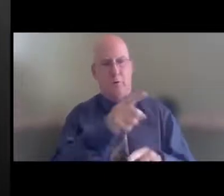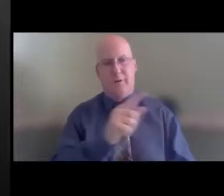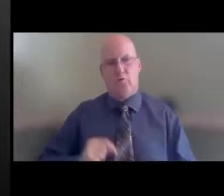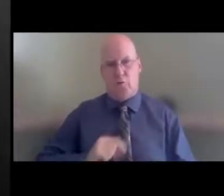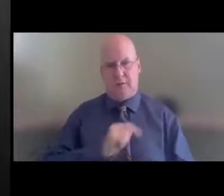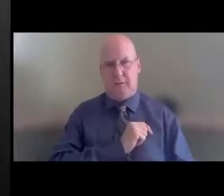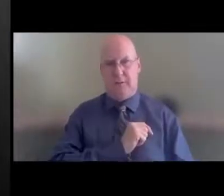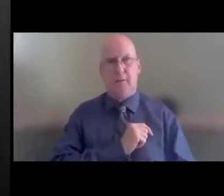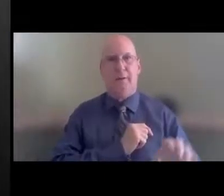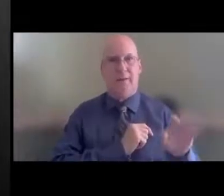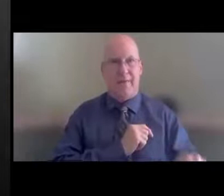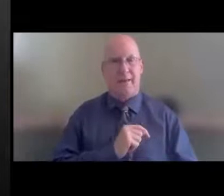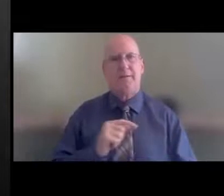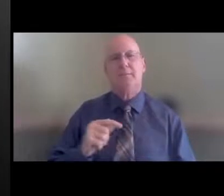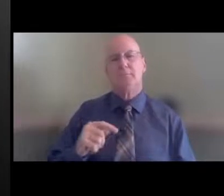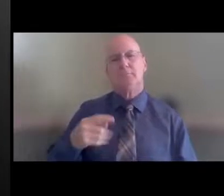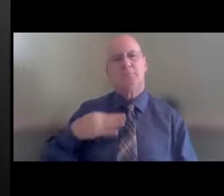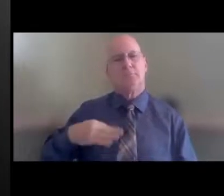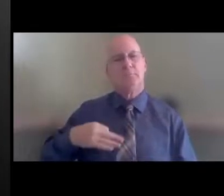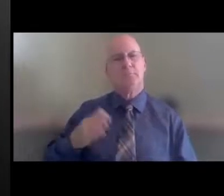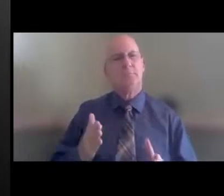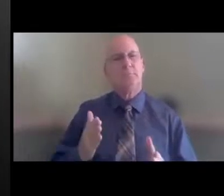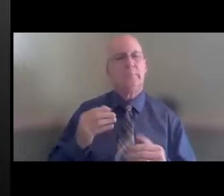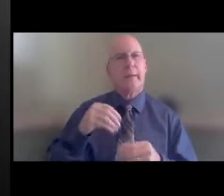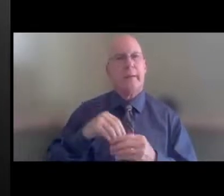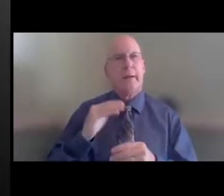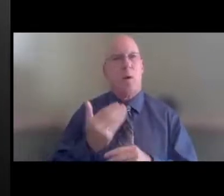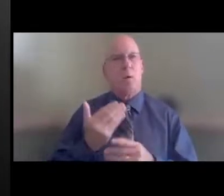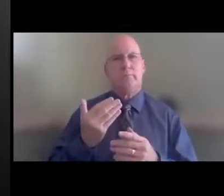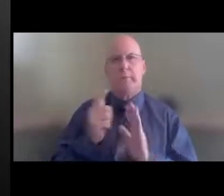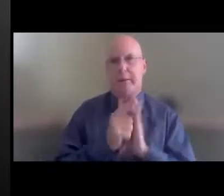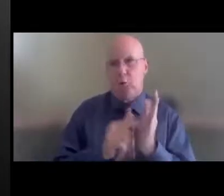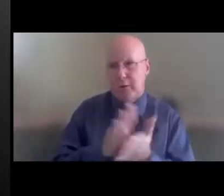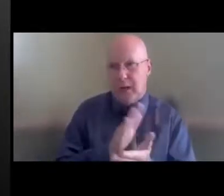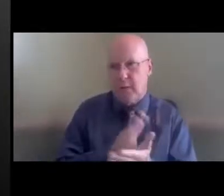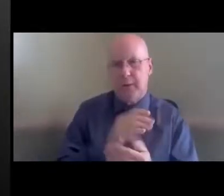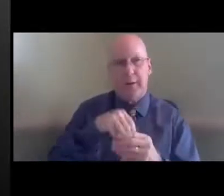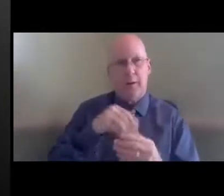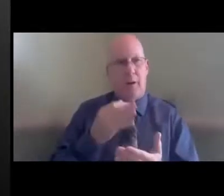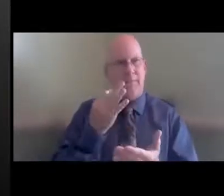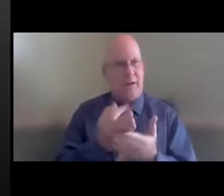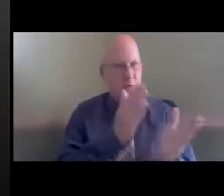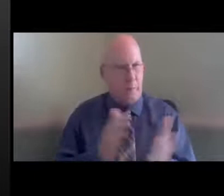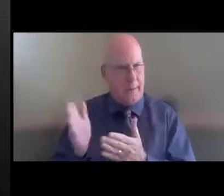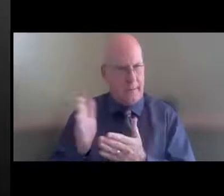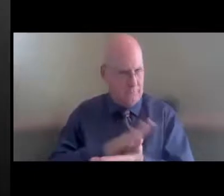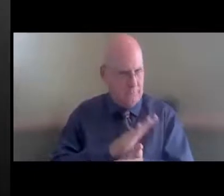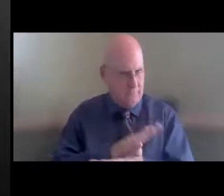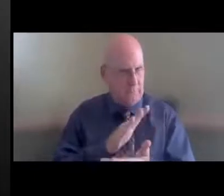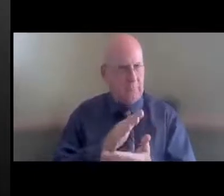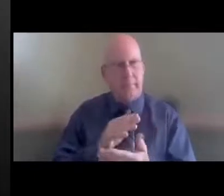as a beneficiary within my either legal documents or my financial planning documents that I might have,